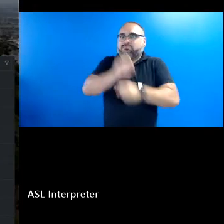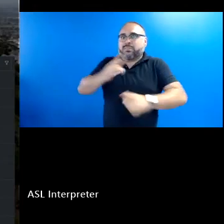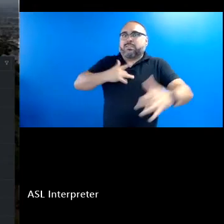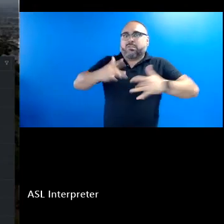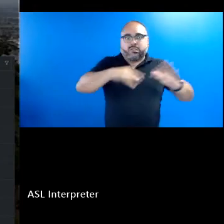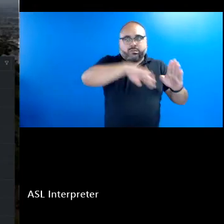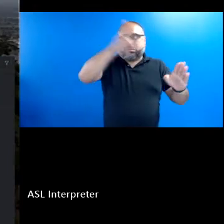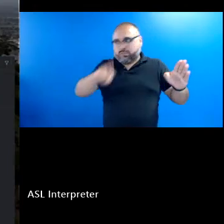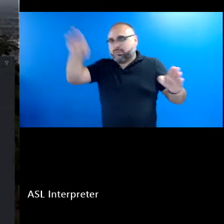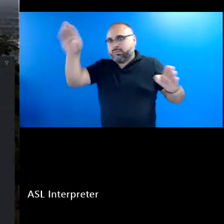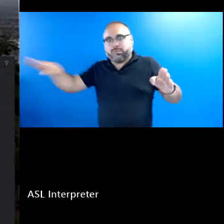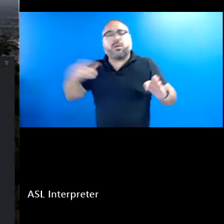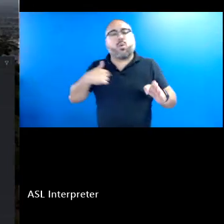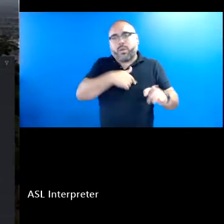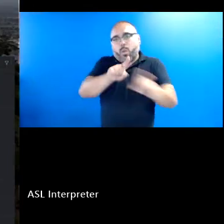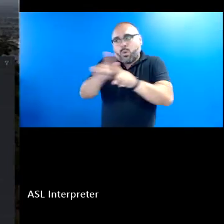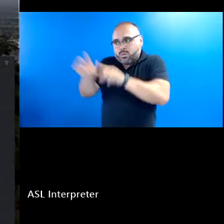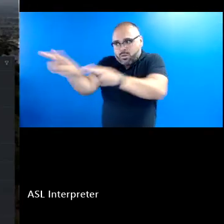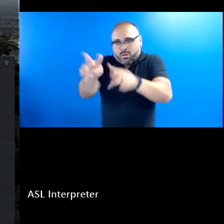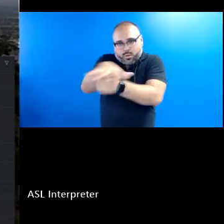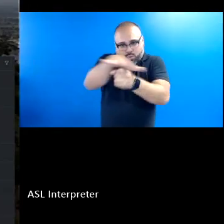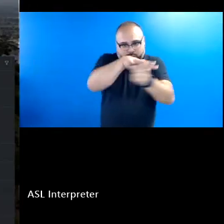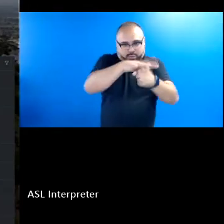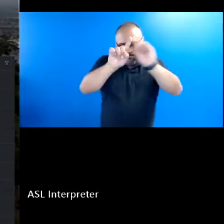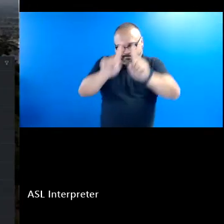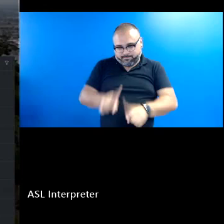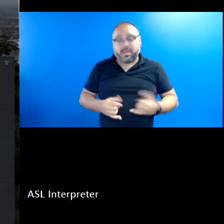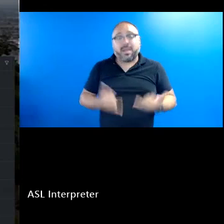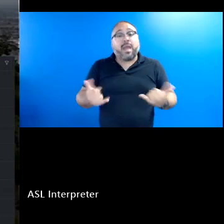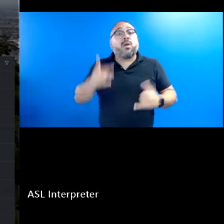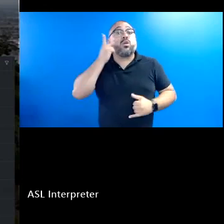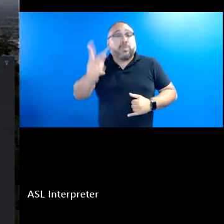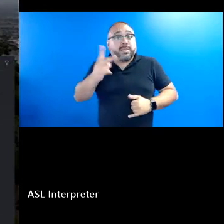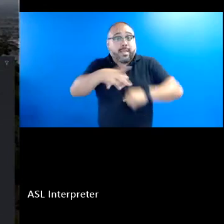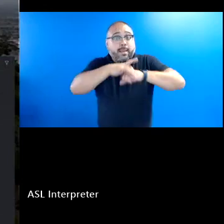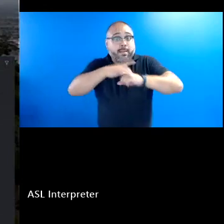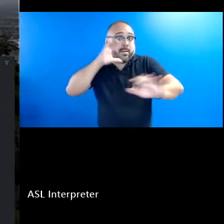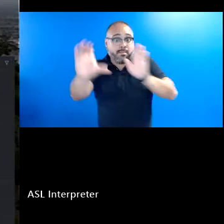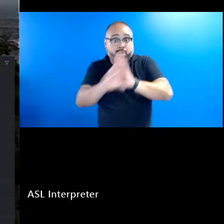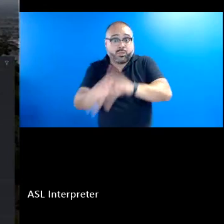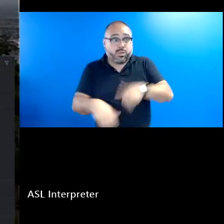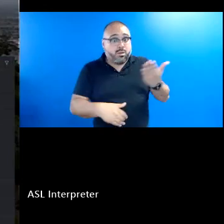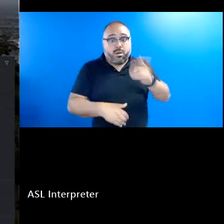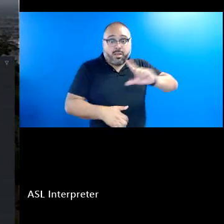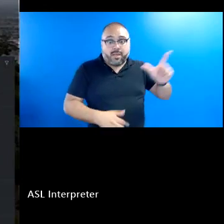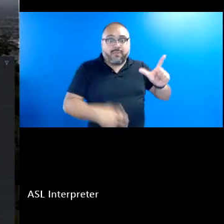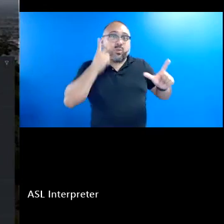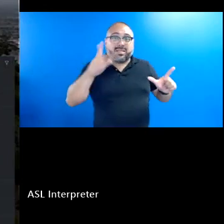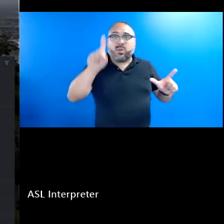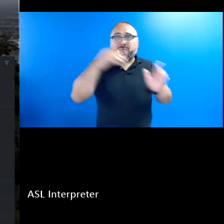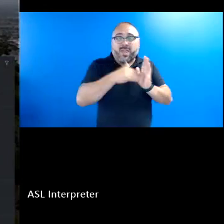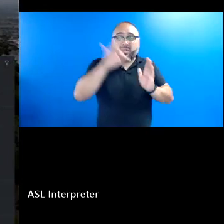all those locations. Now on the left, on this map on the left here, they're showing our map of 1,800 weather stations in